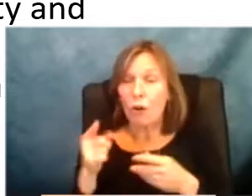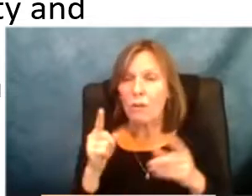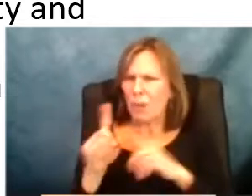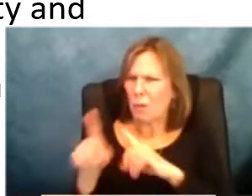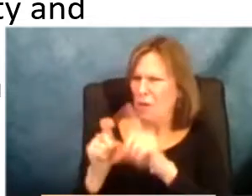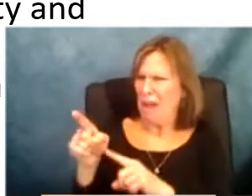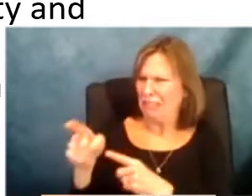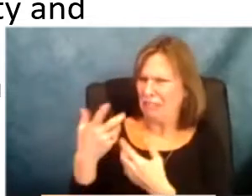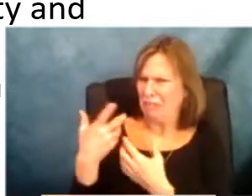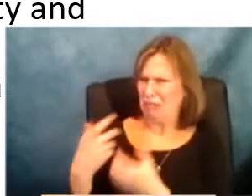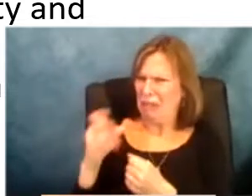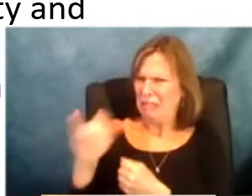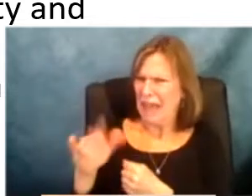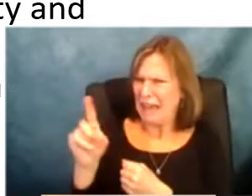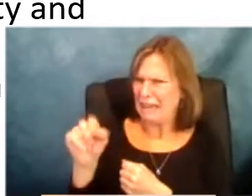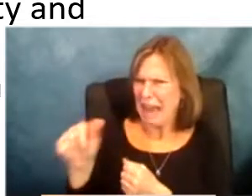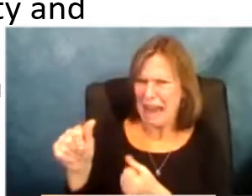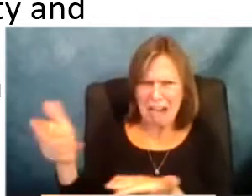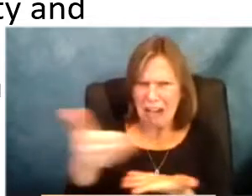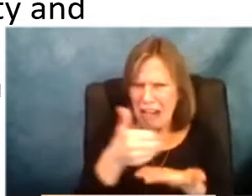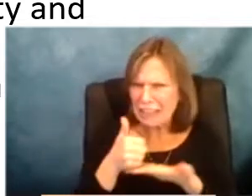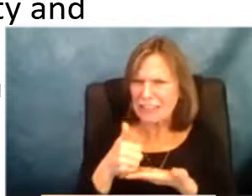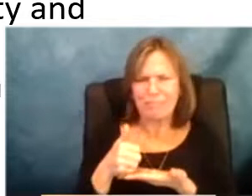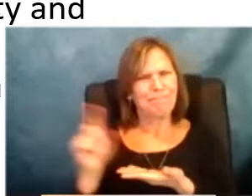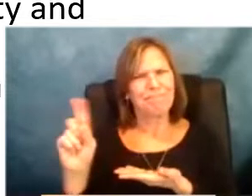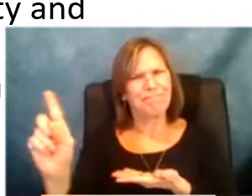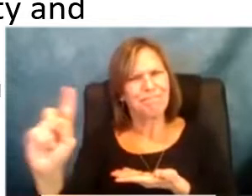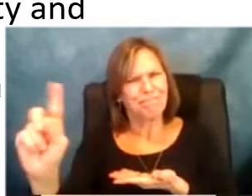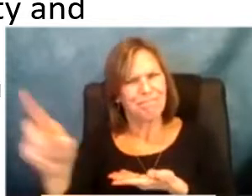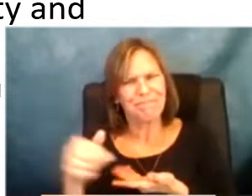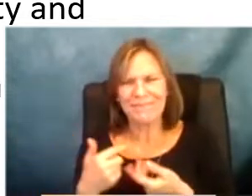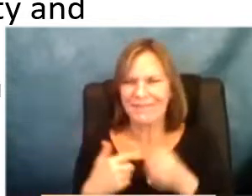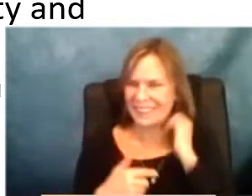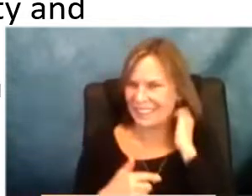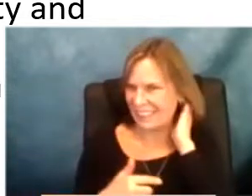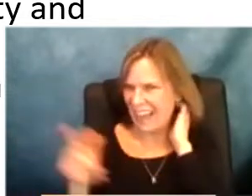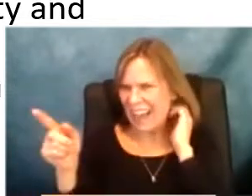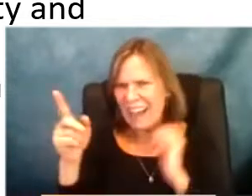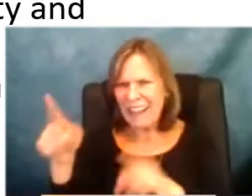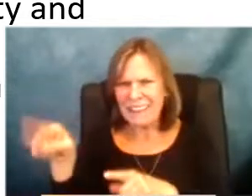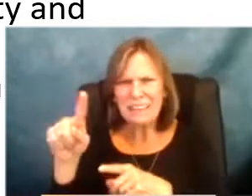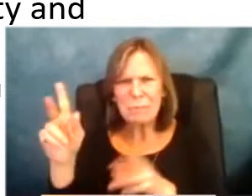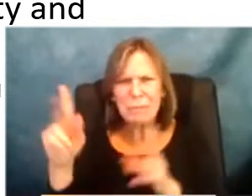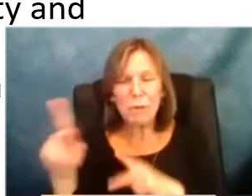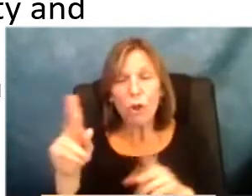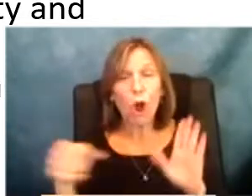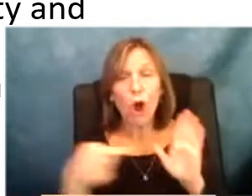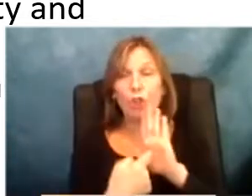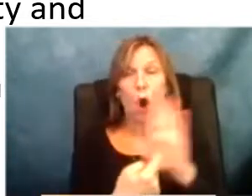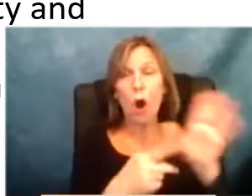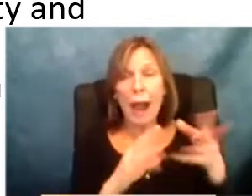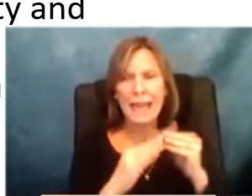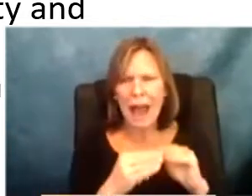trustworthiness and data level, like the levels of data accuracy. Are people reporting? And if this data set